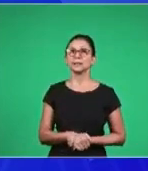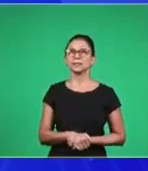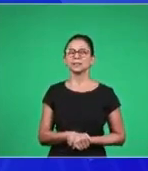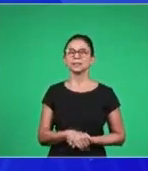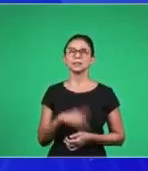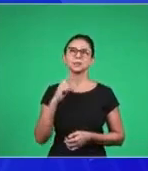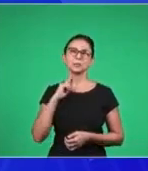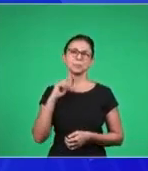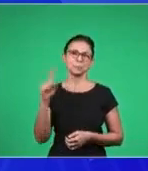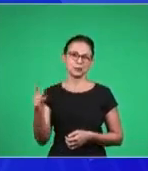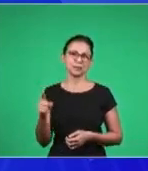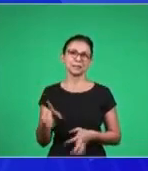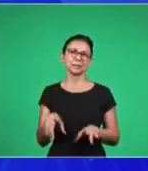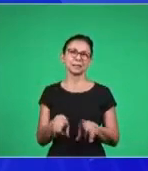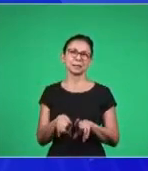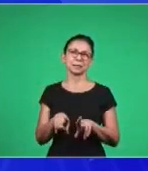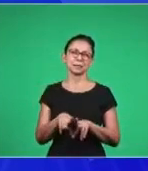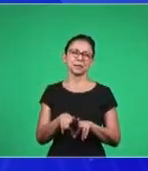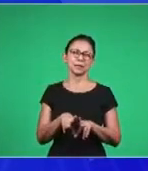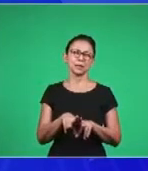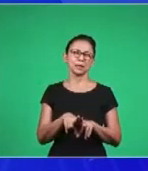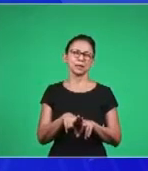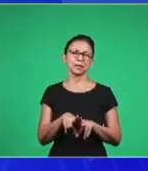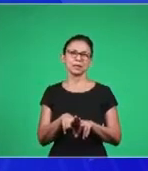in Minas Gerais, in Brazil,